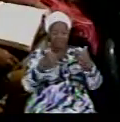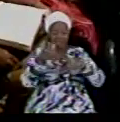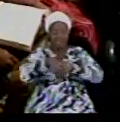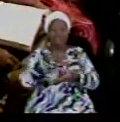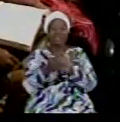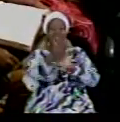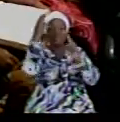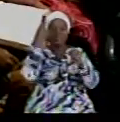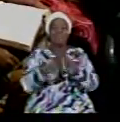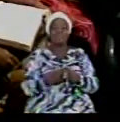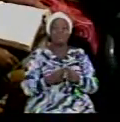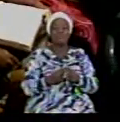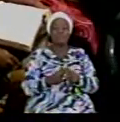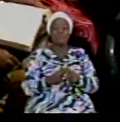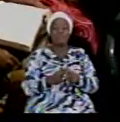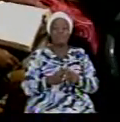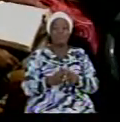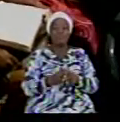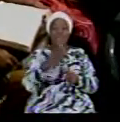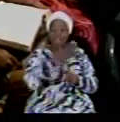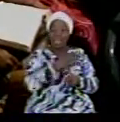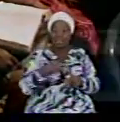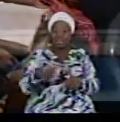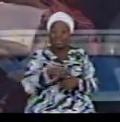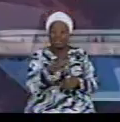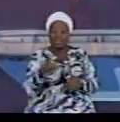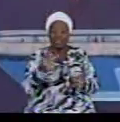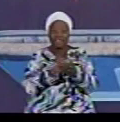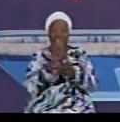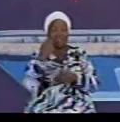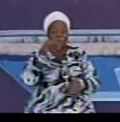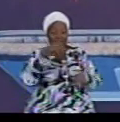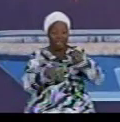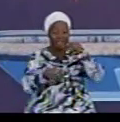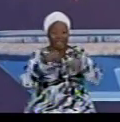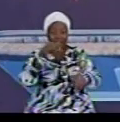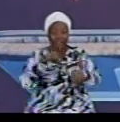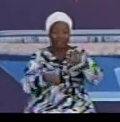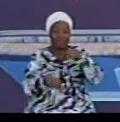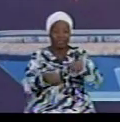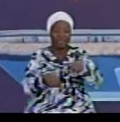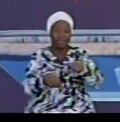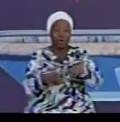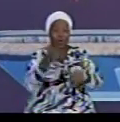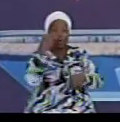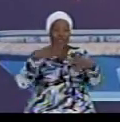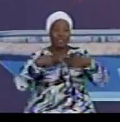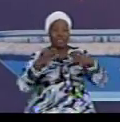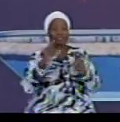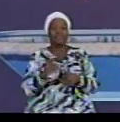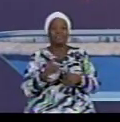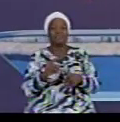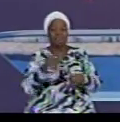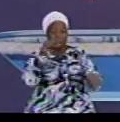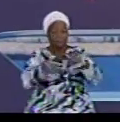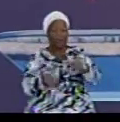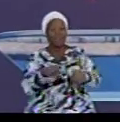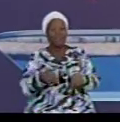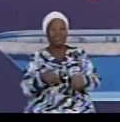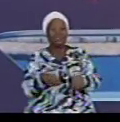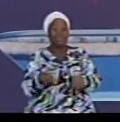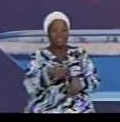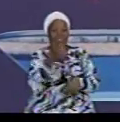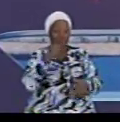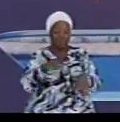Jesus' name. And they that were lame were healed. Paralyzed, they were